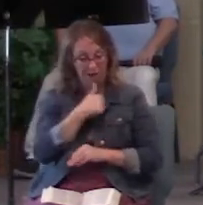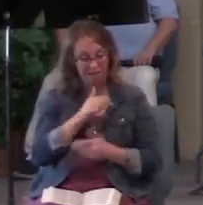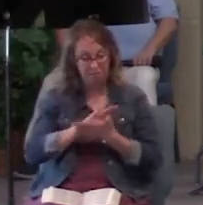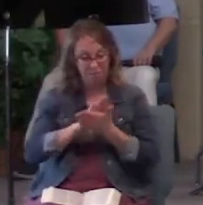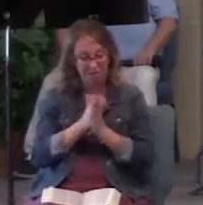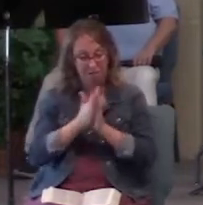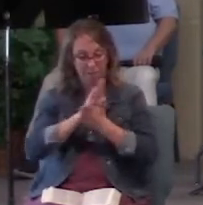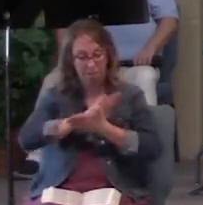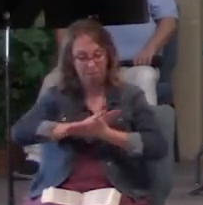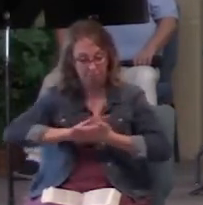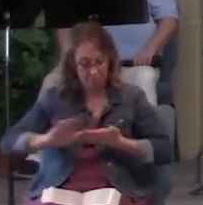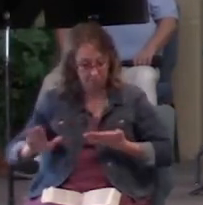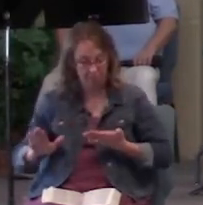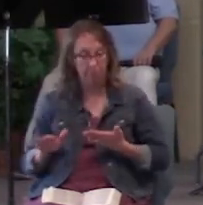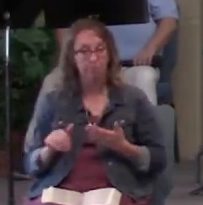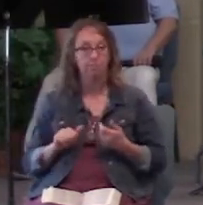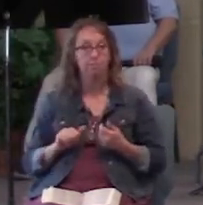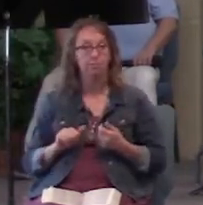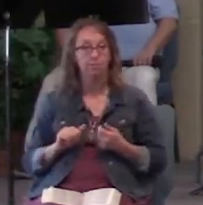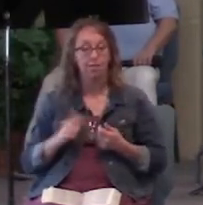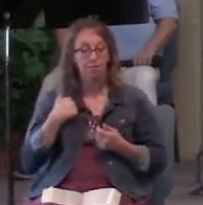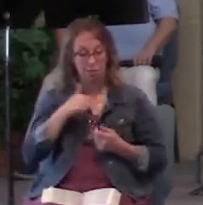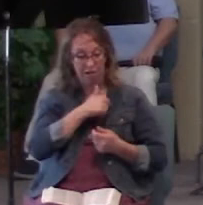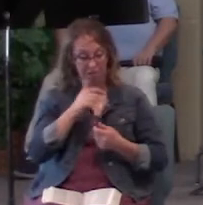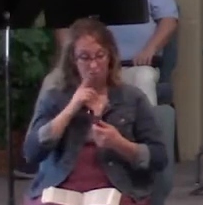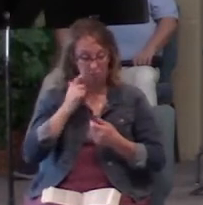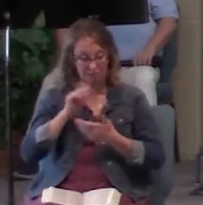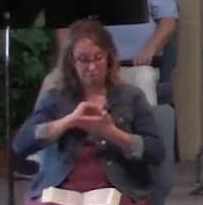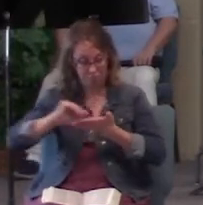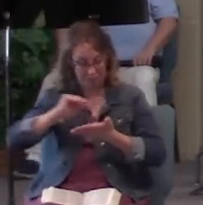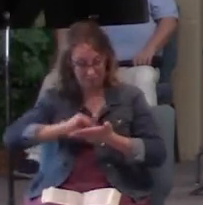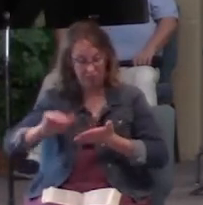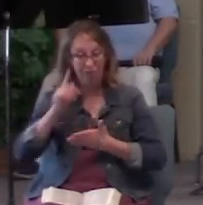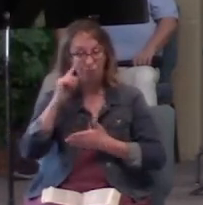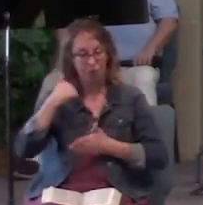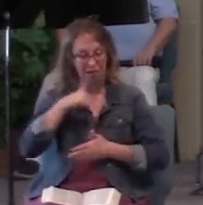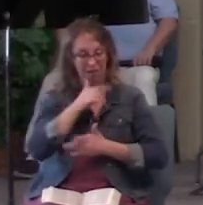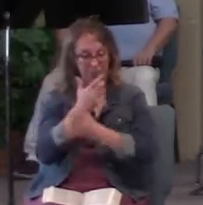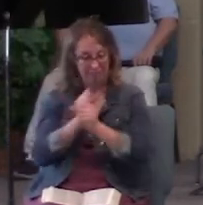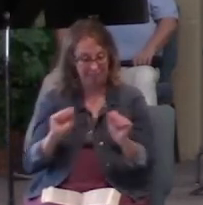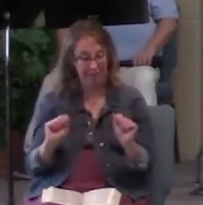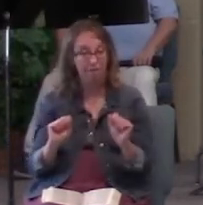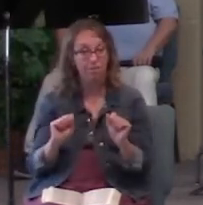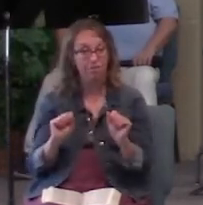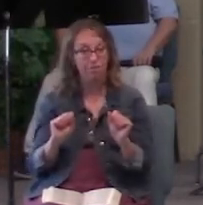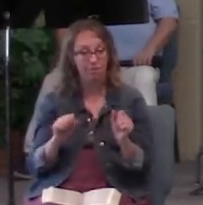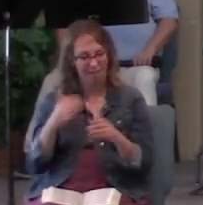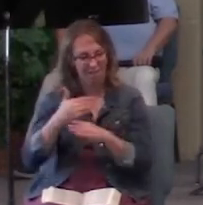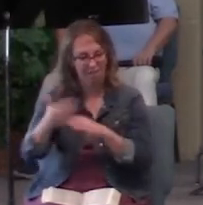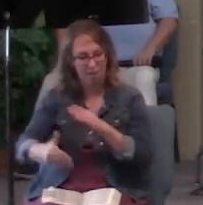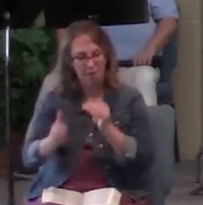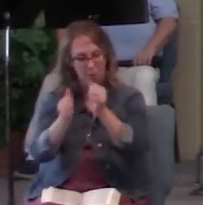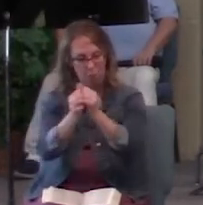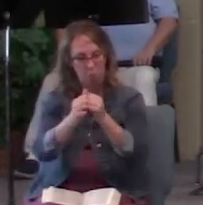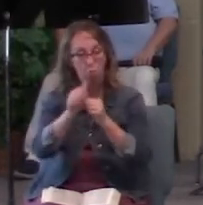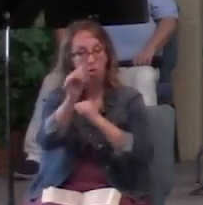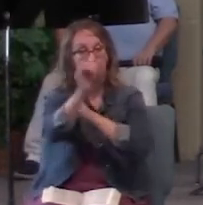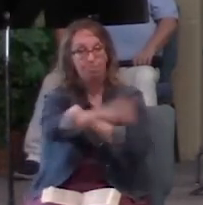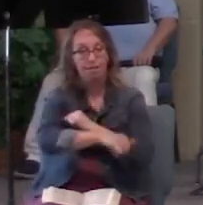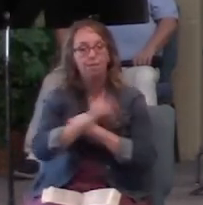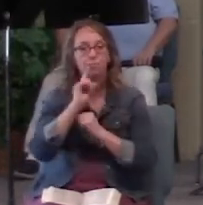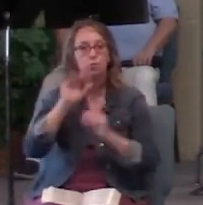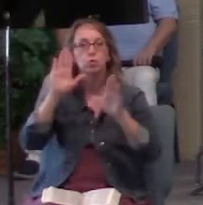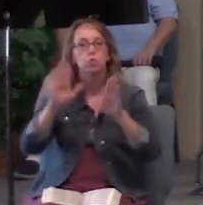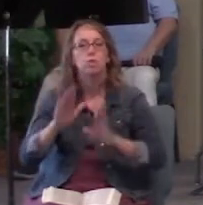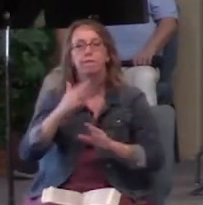clean, for us to be forgiven, for us to be saved. And ultimately, with that comes the greatest gift of